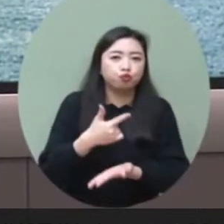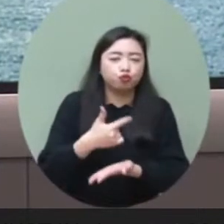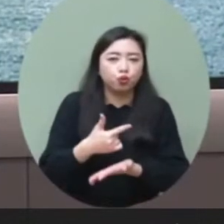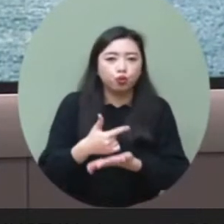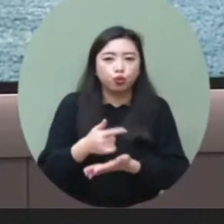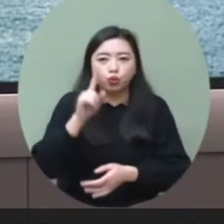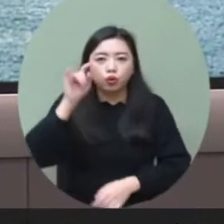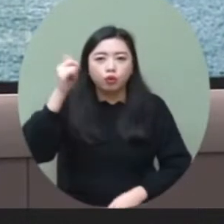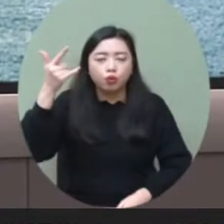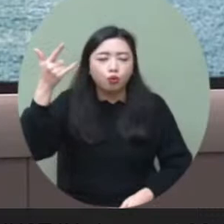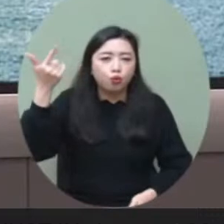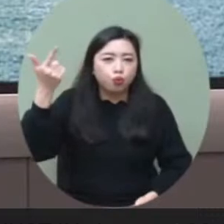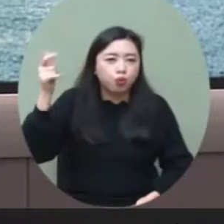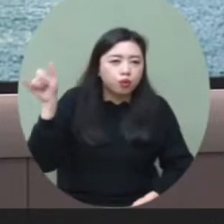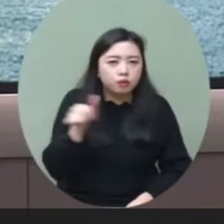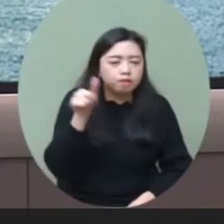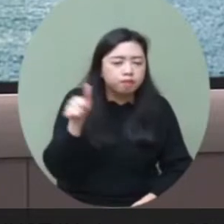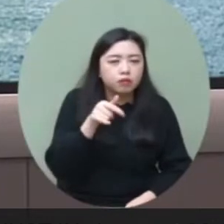hatred